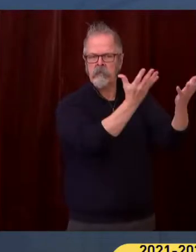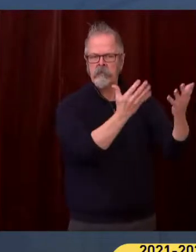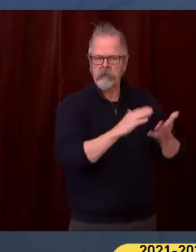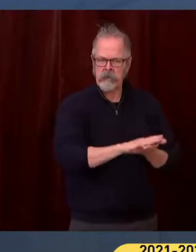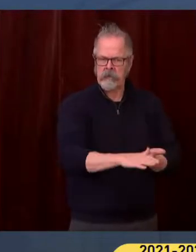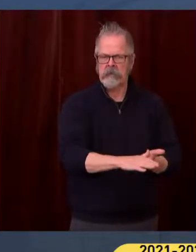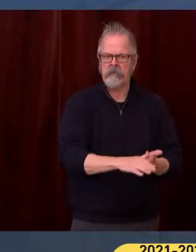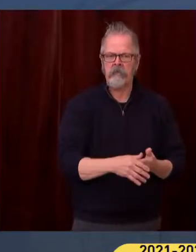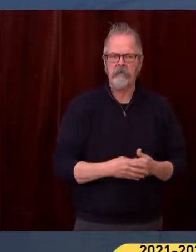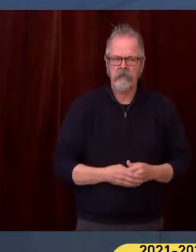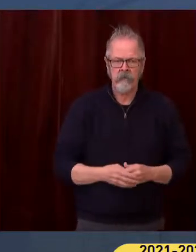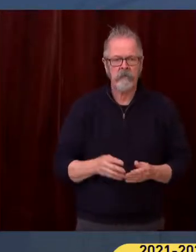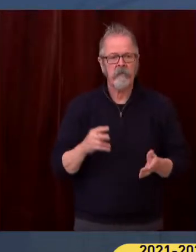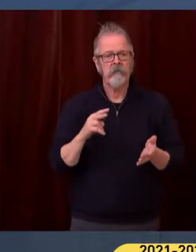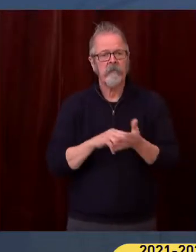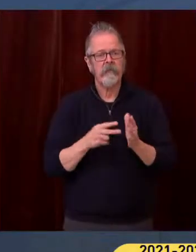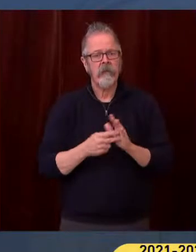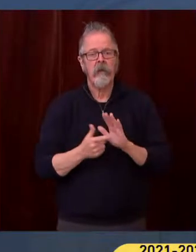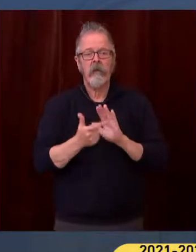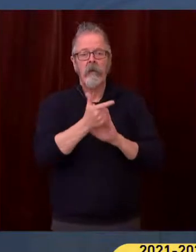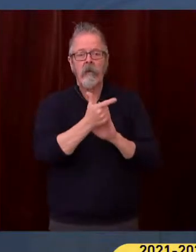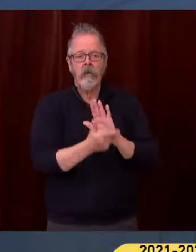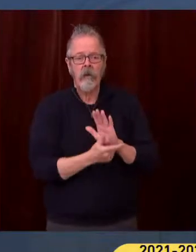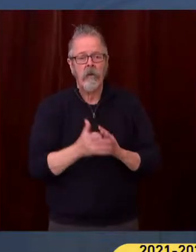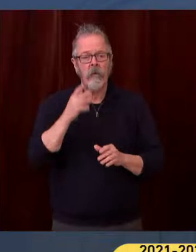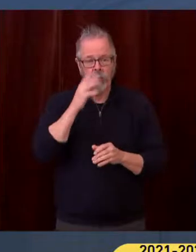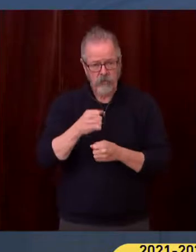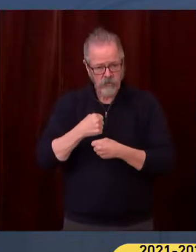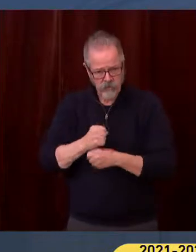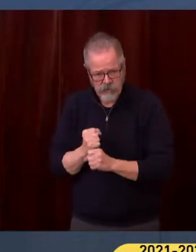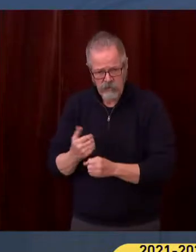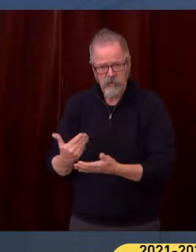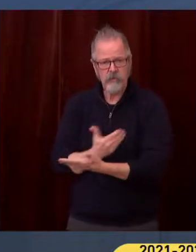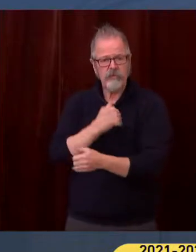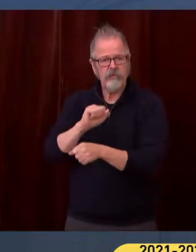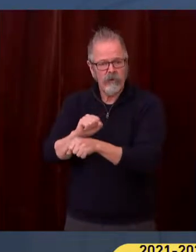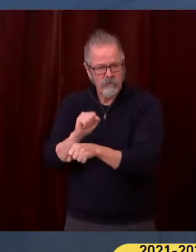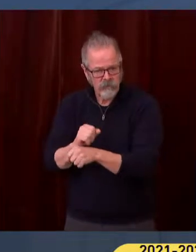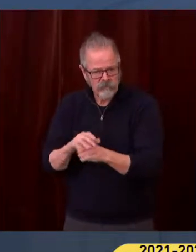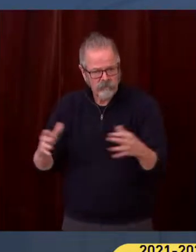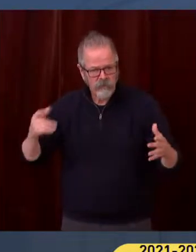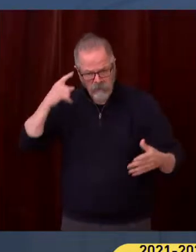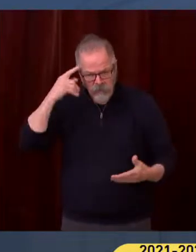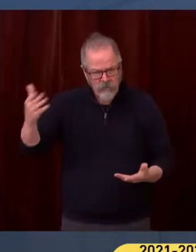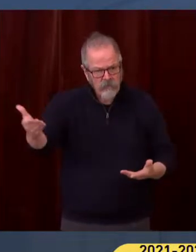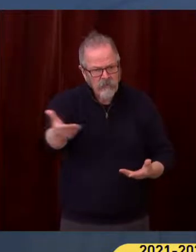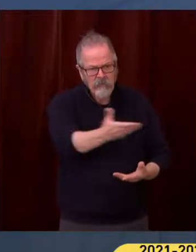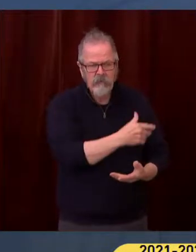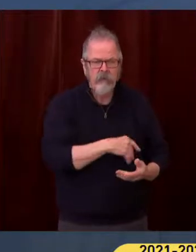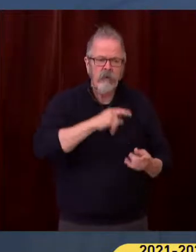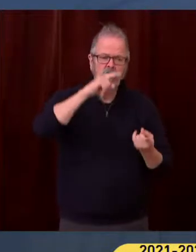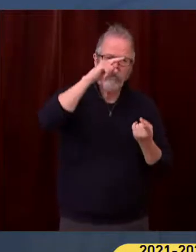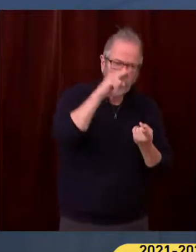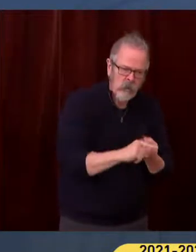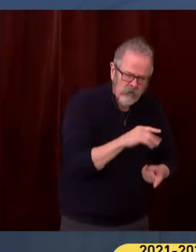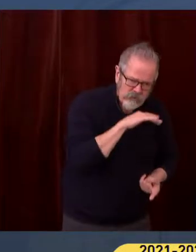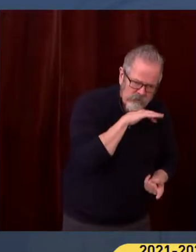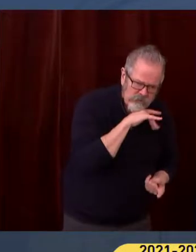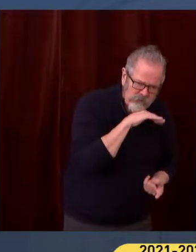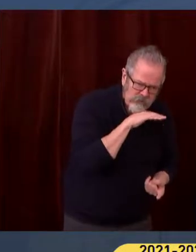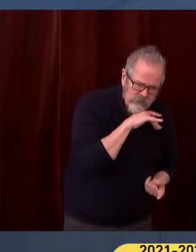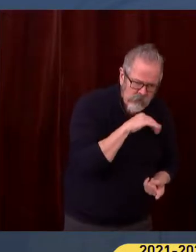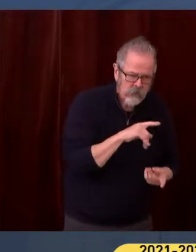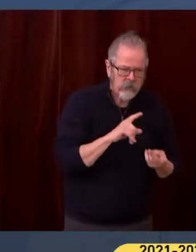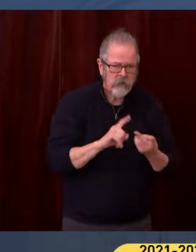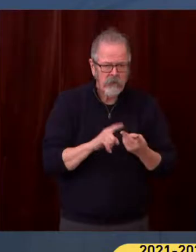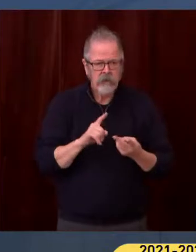pollution, increase investment in critical infrastructure and help families through these troubled times.